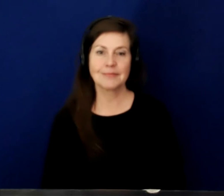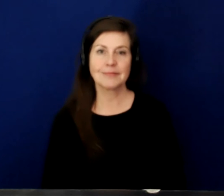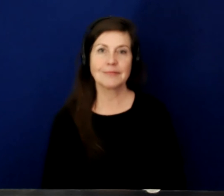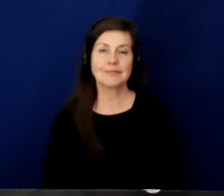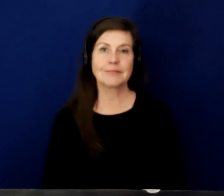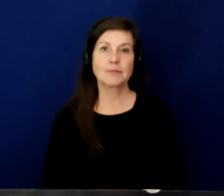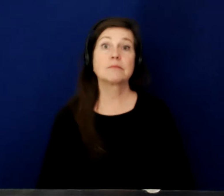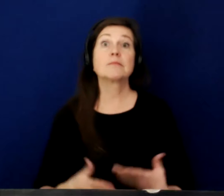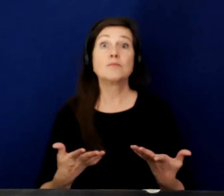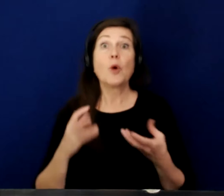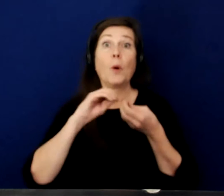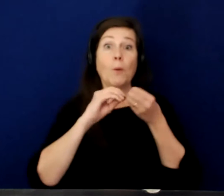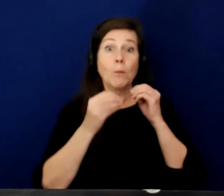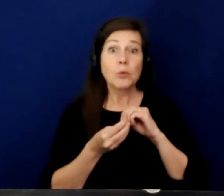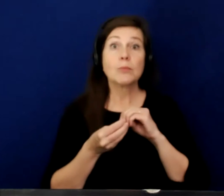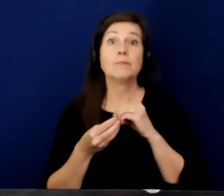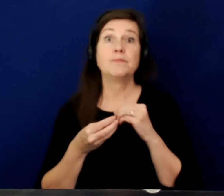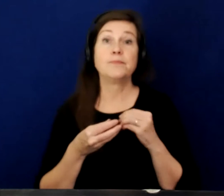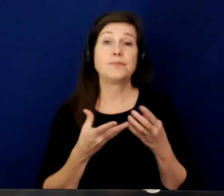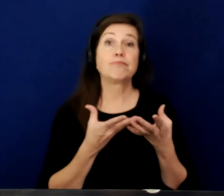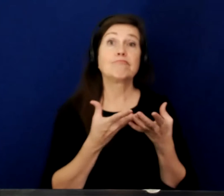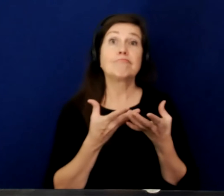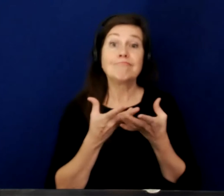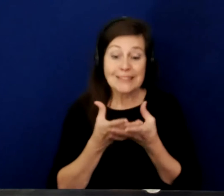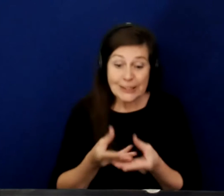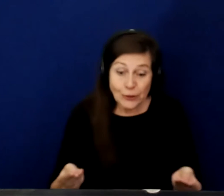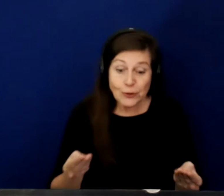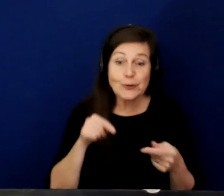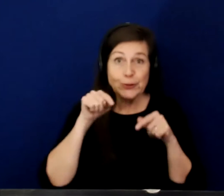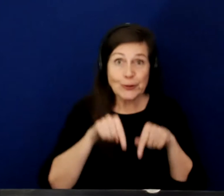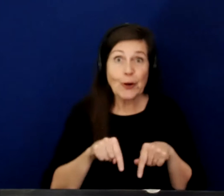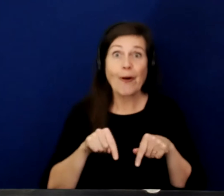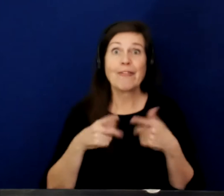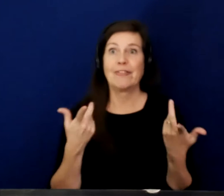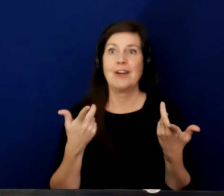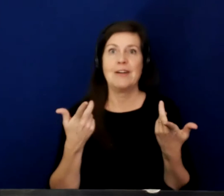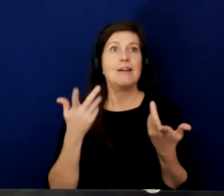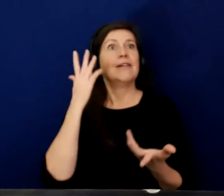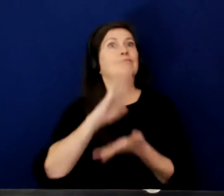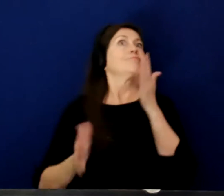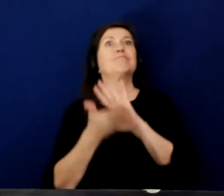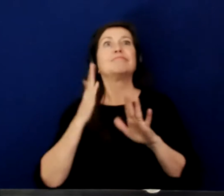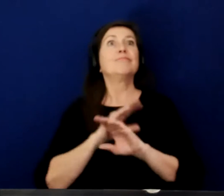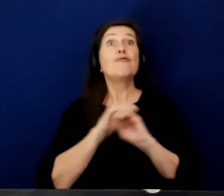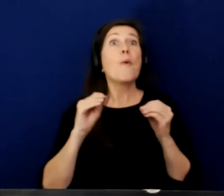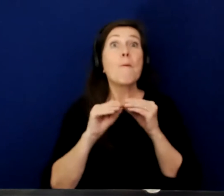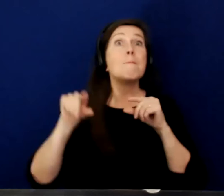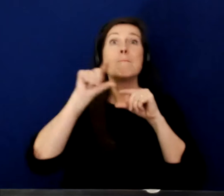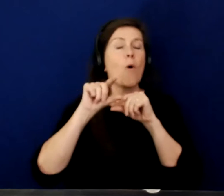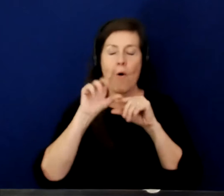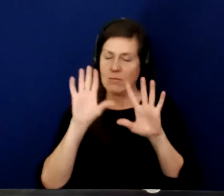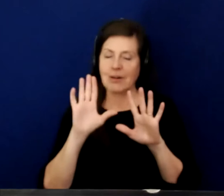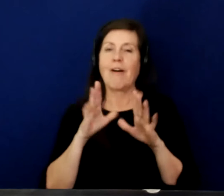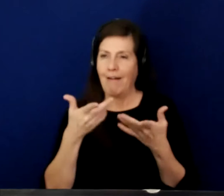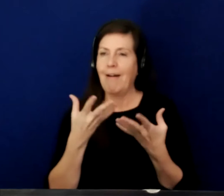solving all the problems and making sure all the procurers know what they do. Then this is fixed, and we don't need to do anything more. So it seems you have a lot